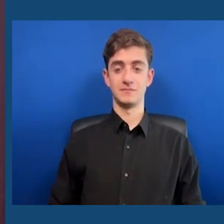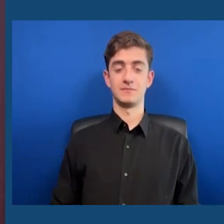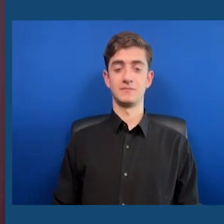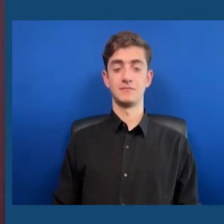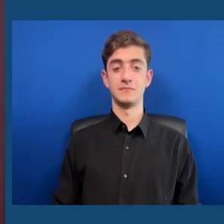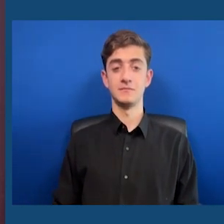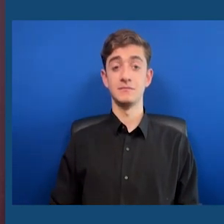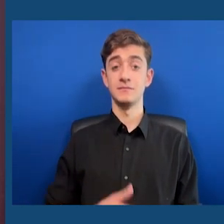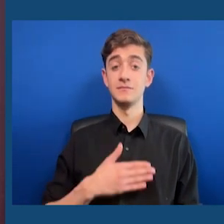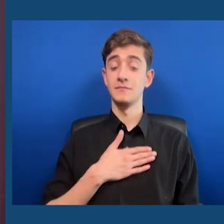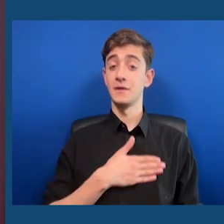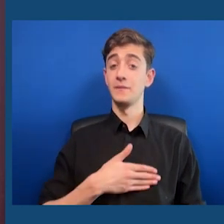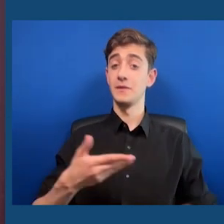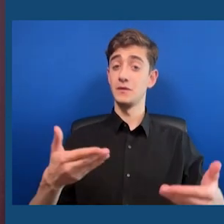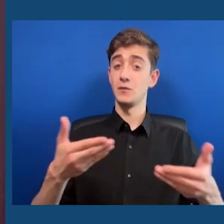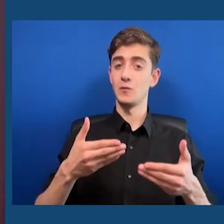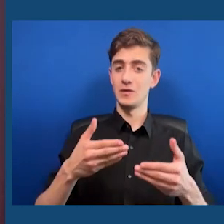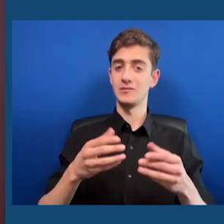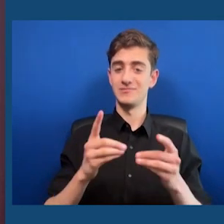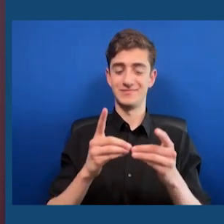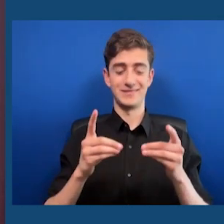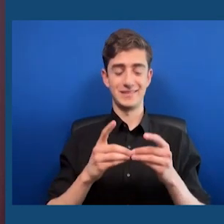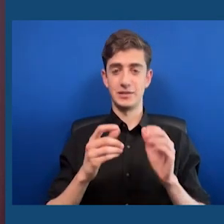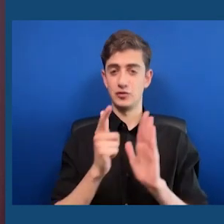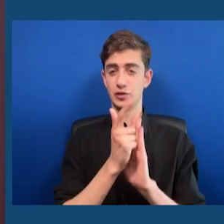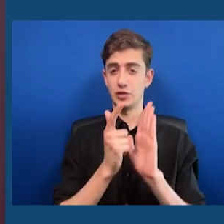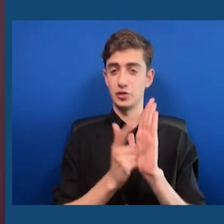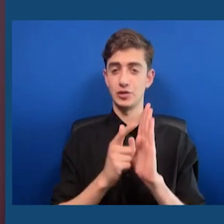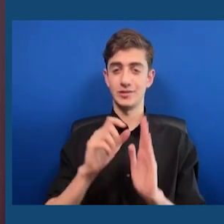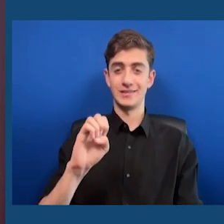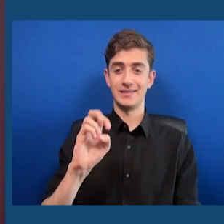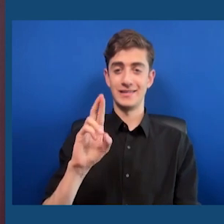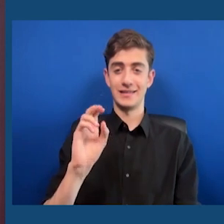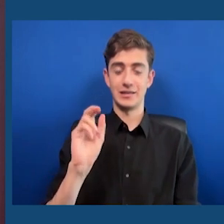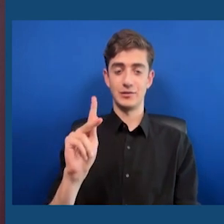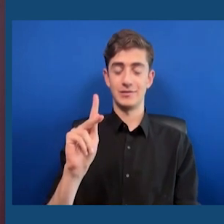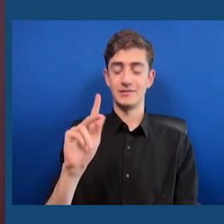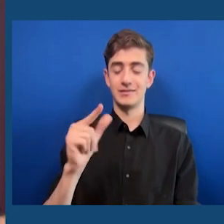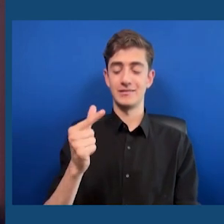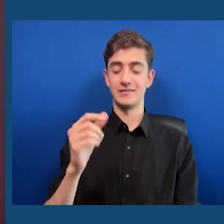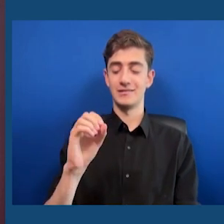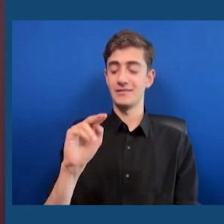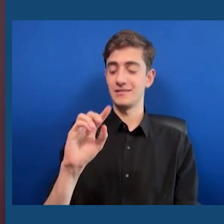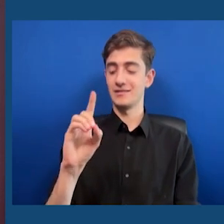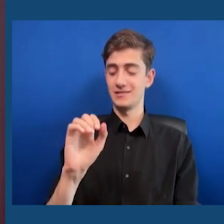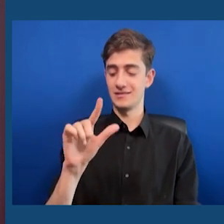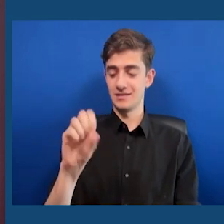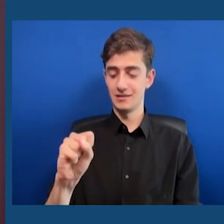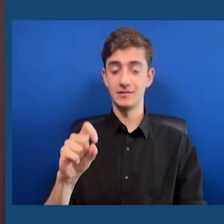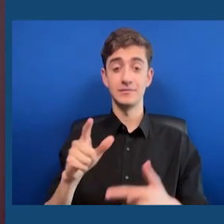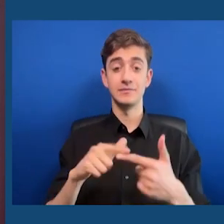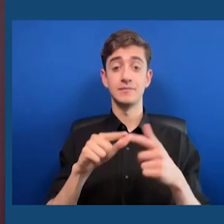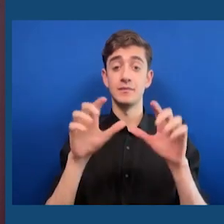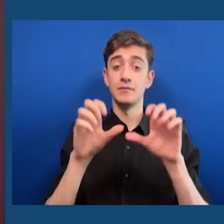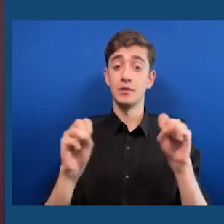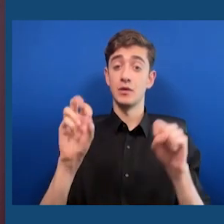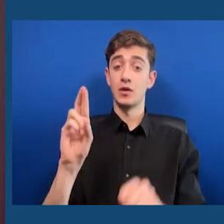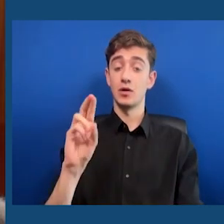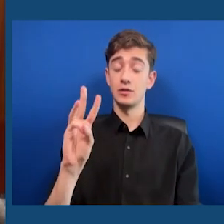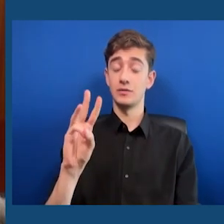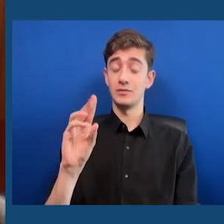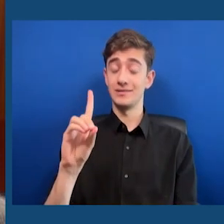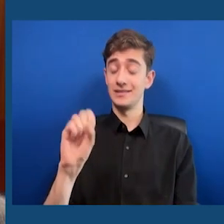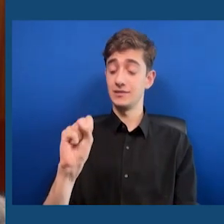Please welcome District Attorney Eric Gonzalez, President RWDSU Stuart